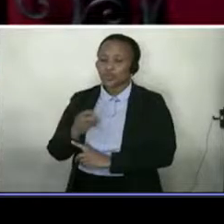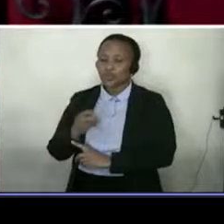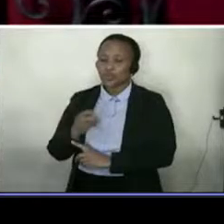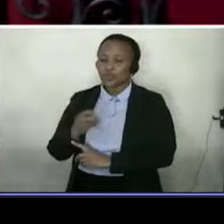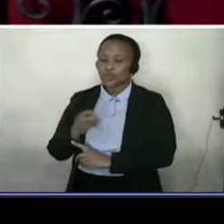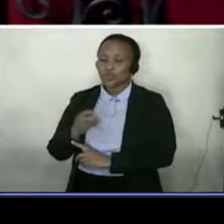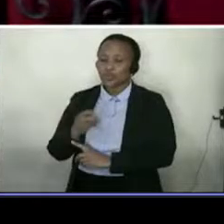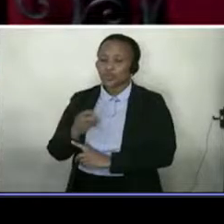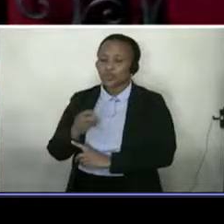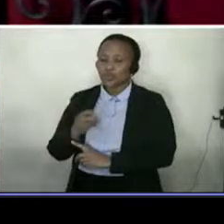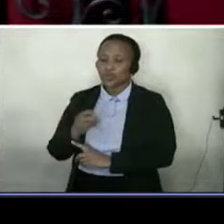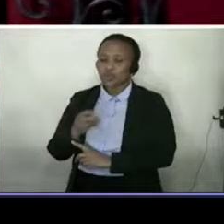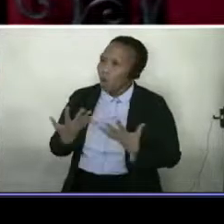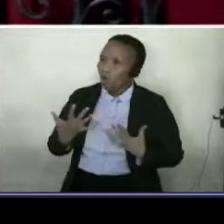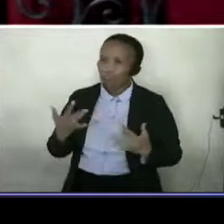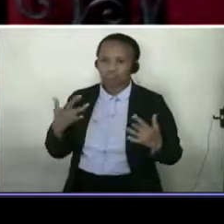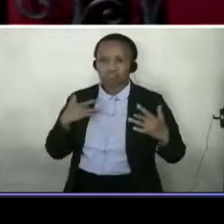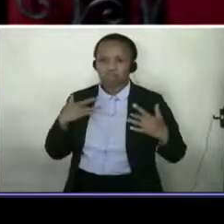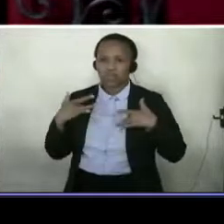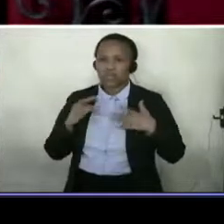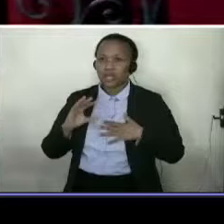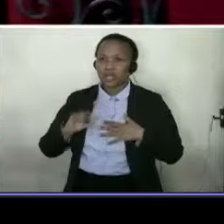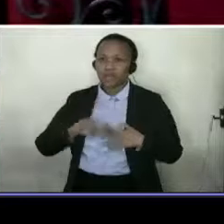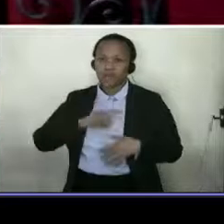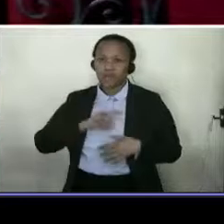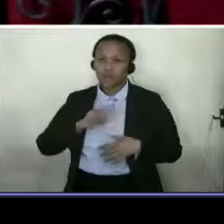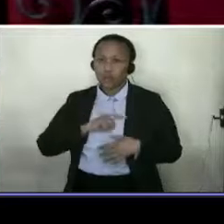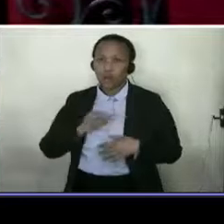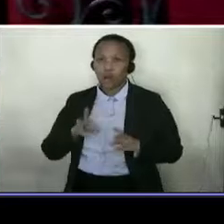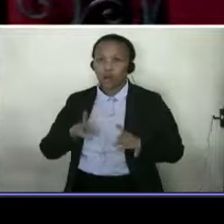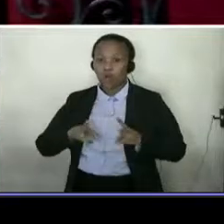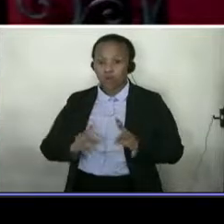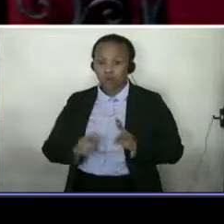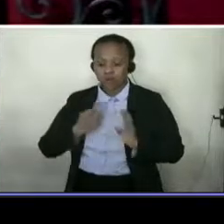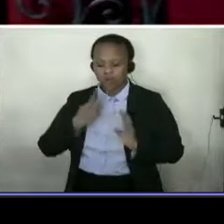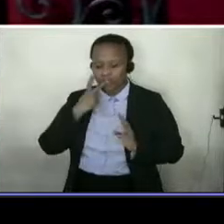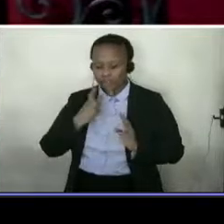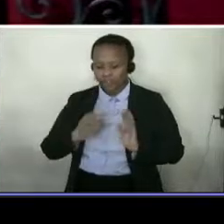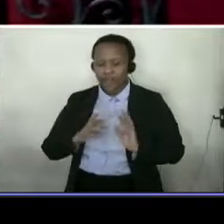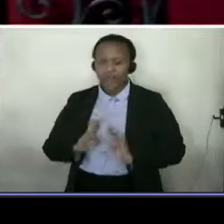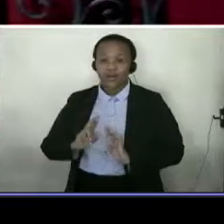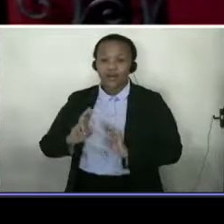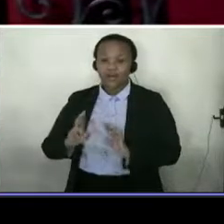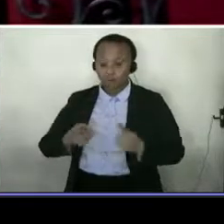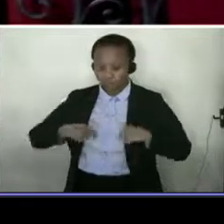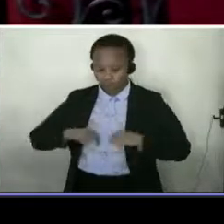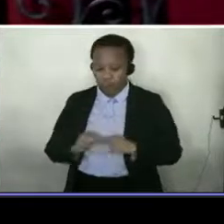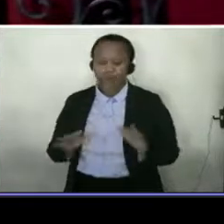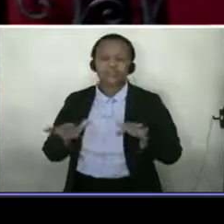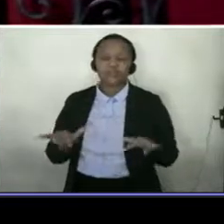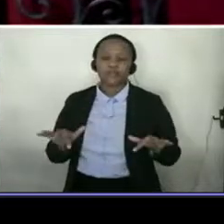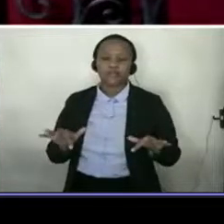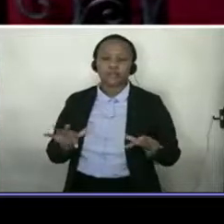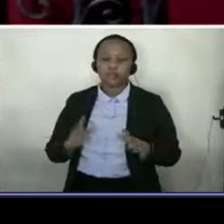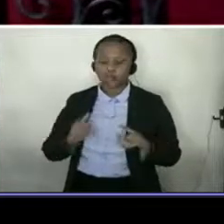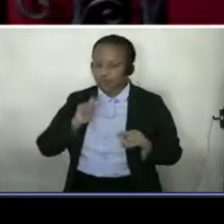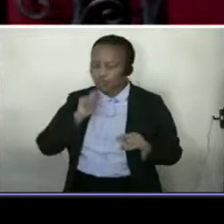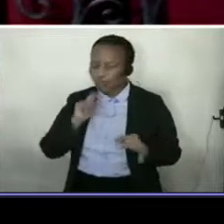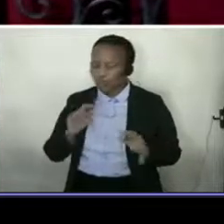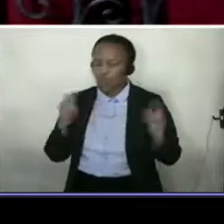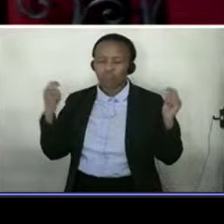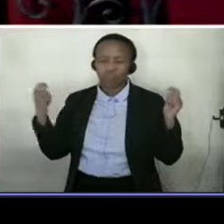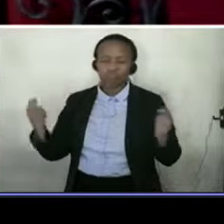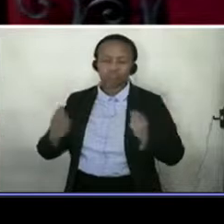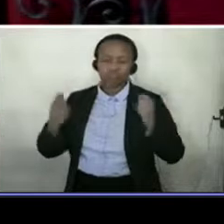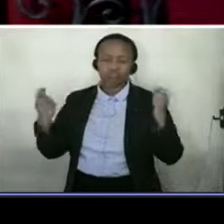remains cause for concern, as the report has reflected. Under normal circumstances, as a people, we should not be celebrating that a